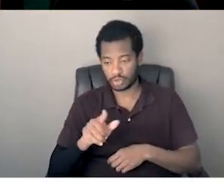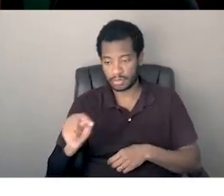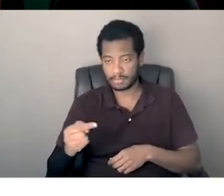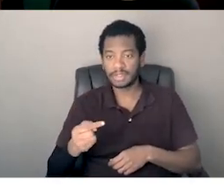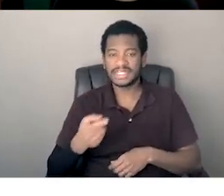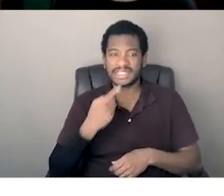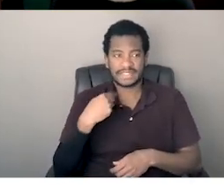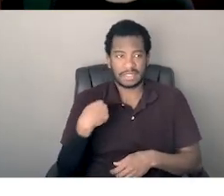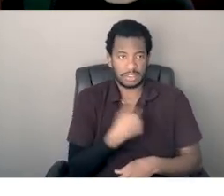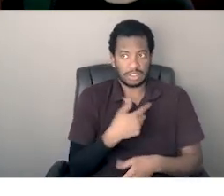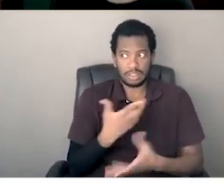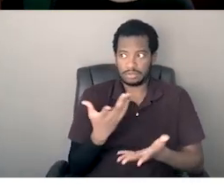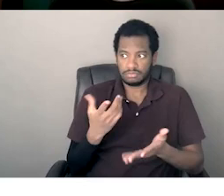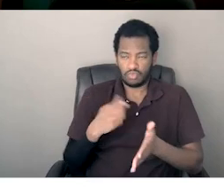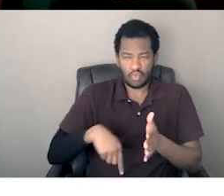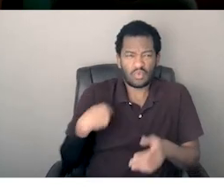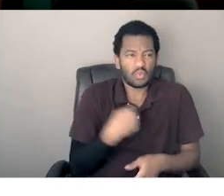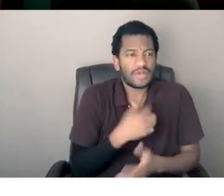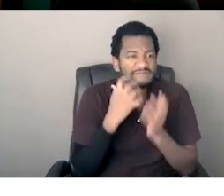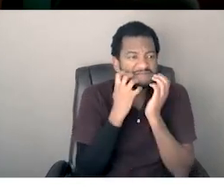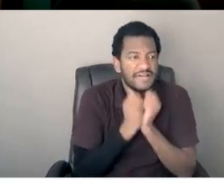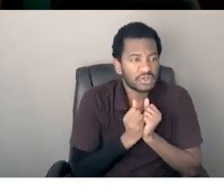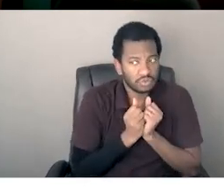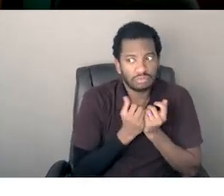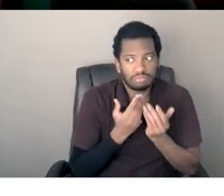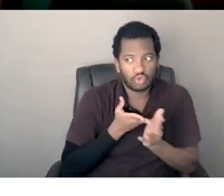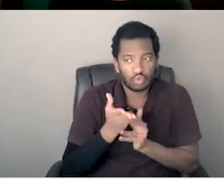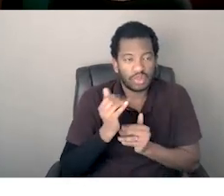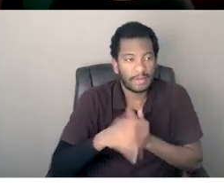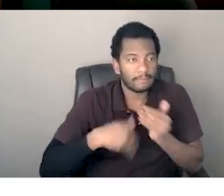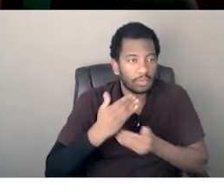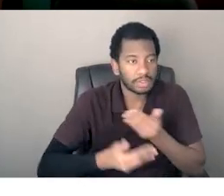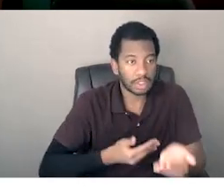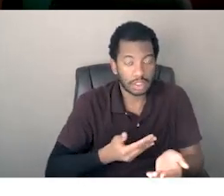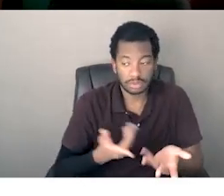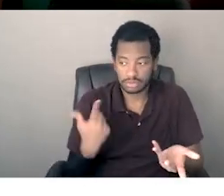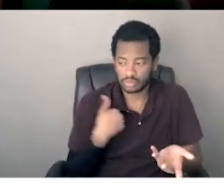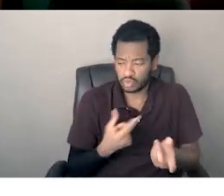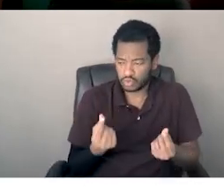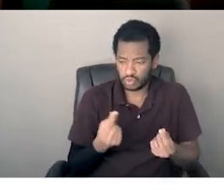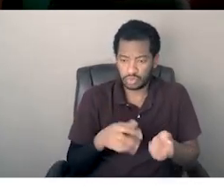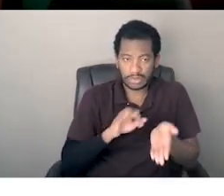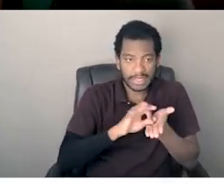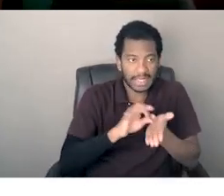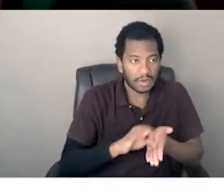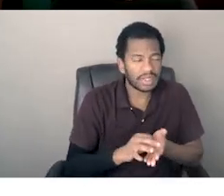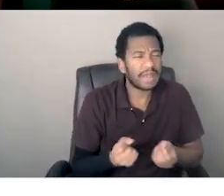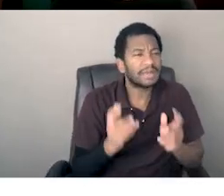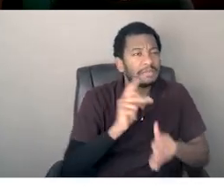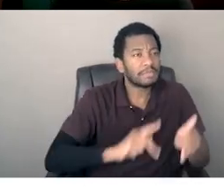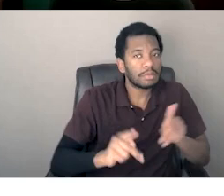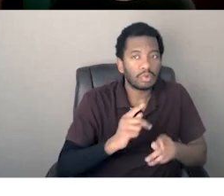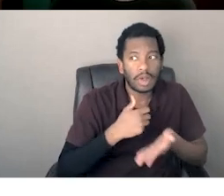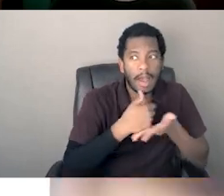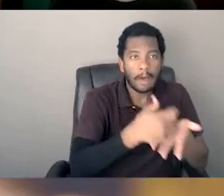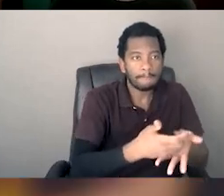valued through the procurement process. Are we counting people served? Are we counting shelter beds? Or